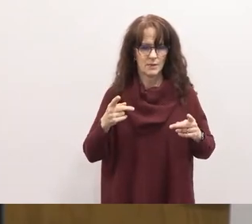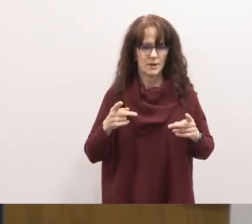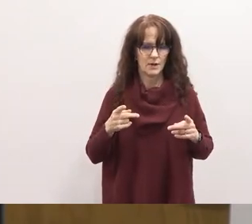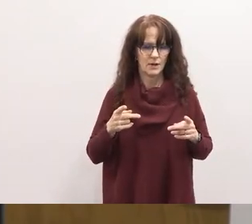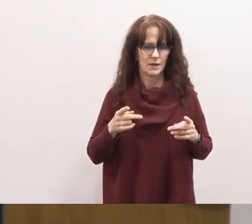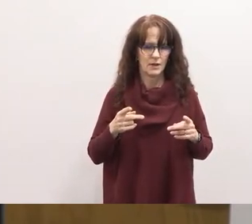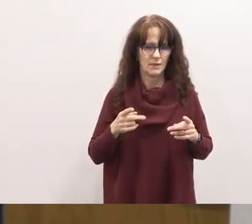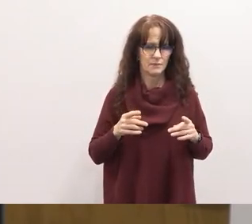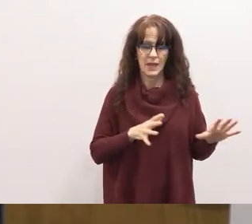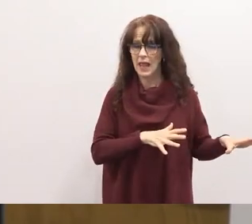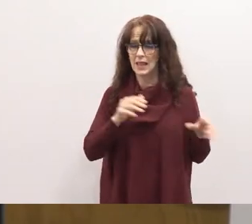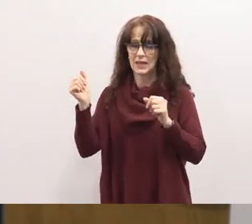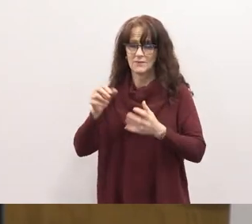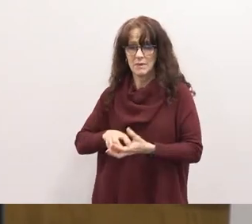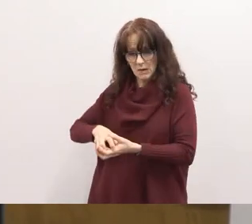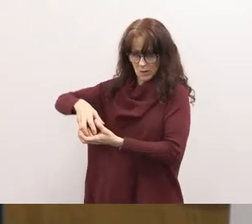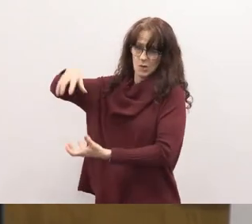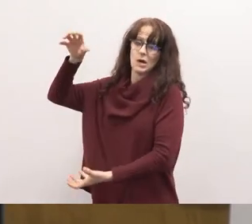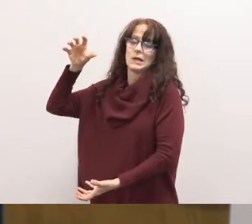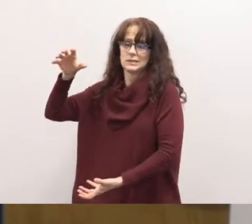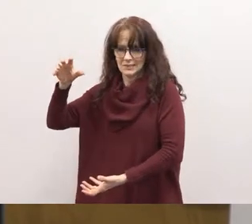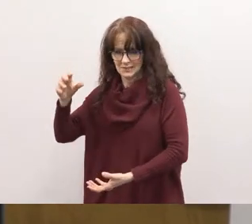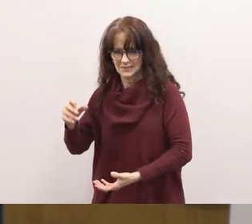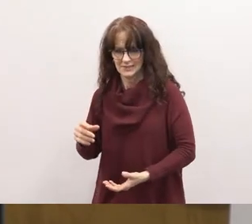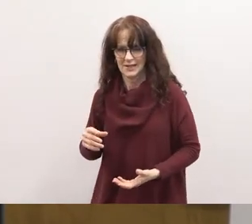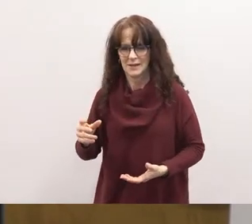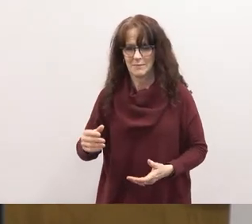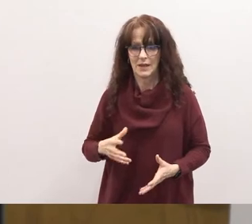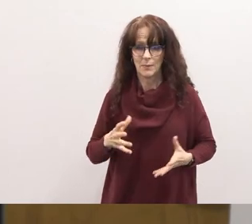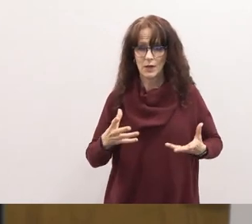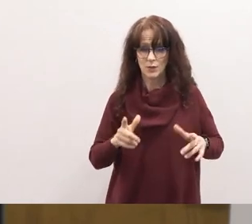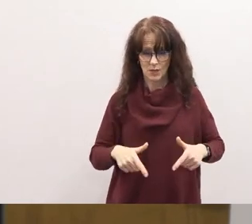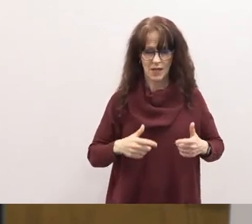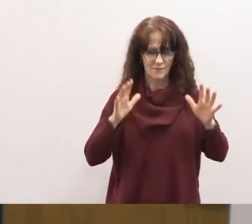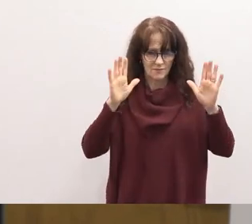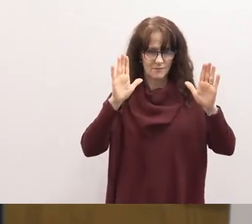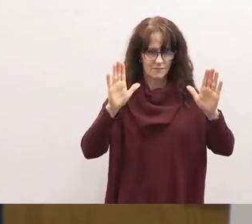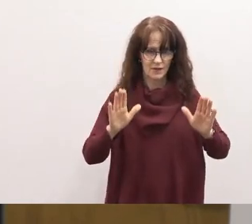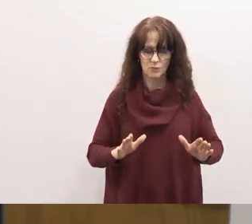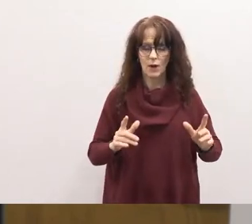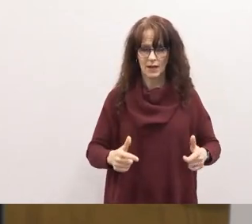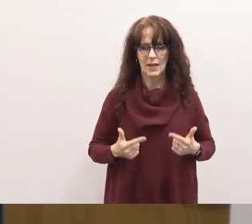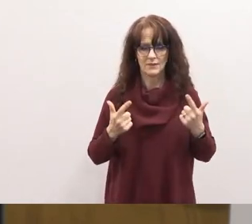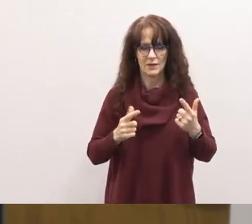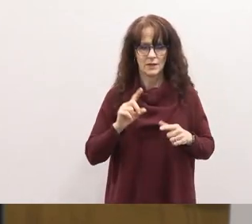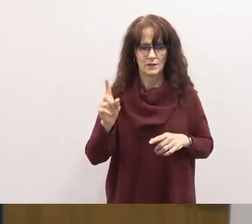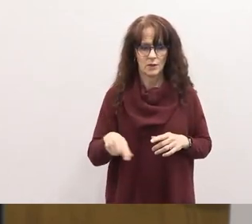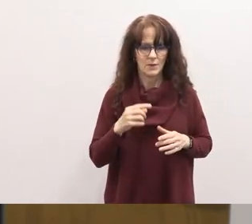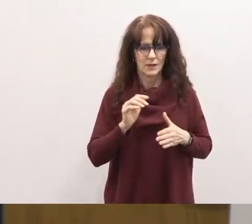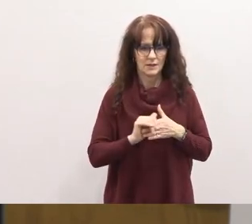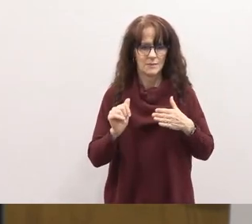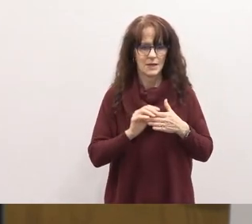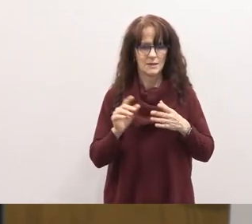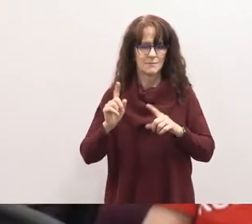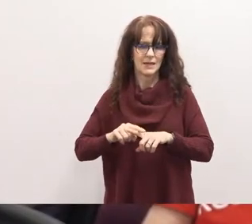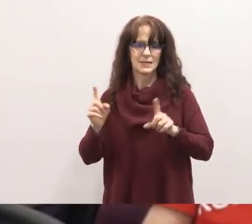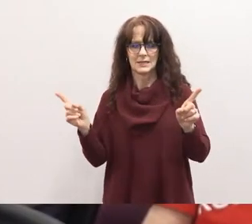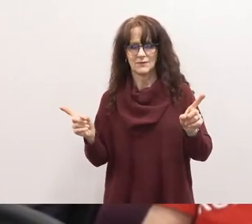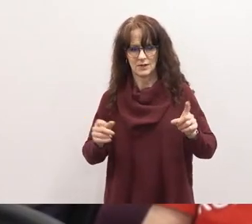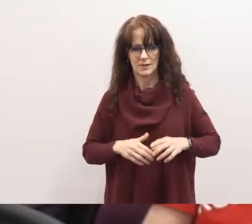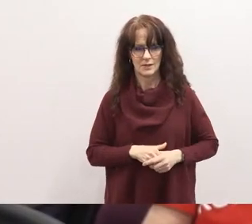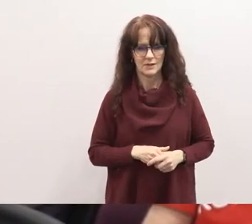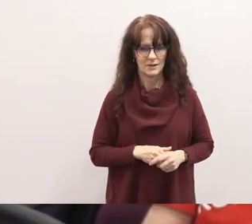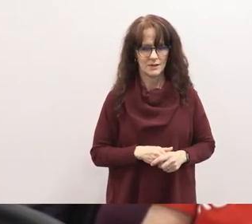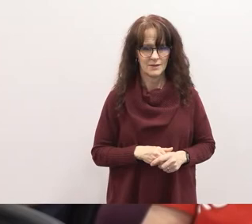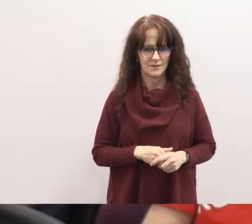make tons of money. And I want you to leave and have a great living. But don't just make a dollar, make a difference. And that's my